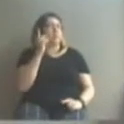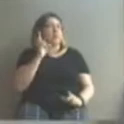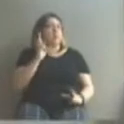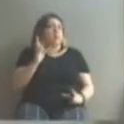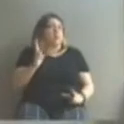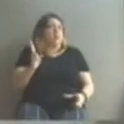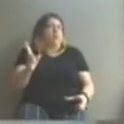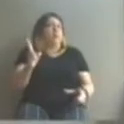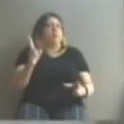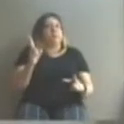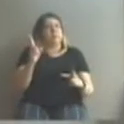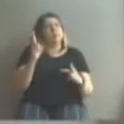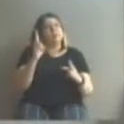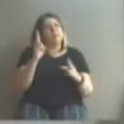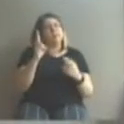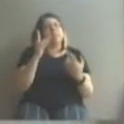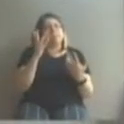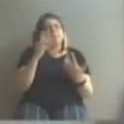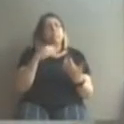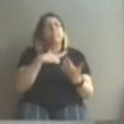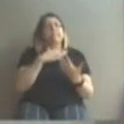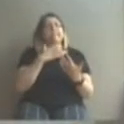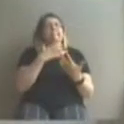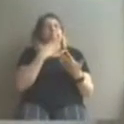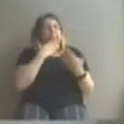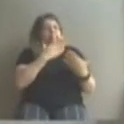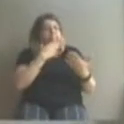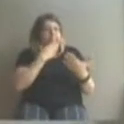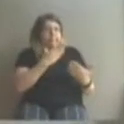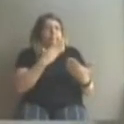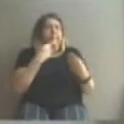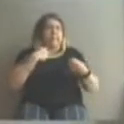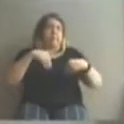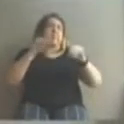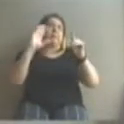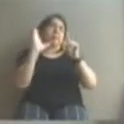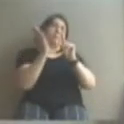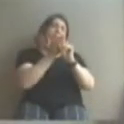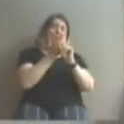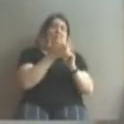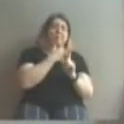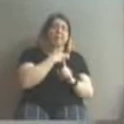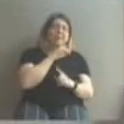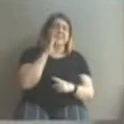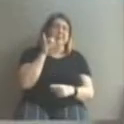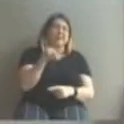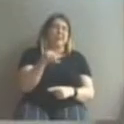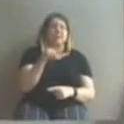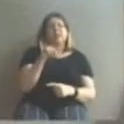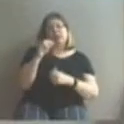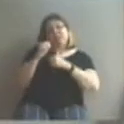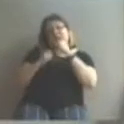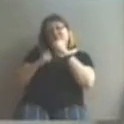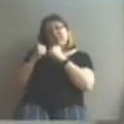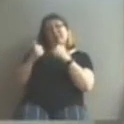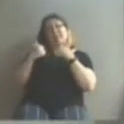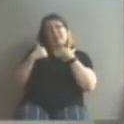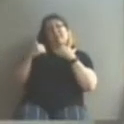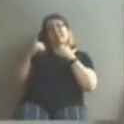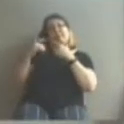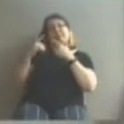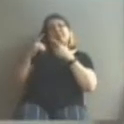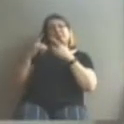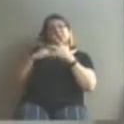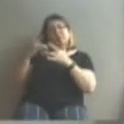of this. So I commend you guys on at least selling me on that. I structurally have concerns, but those are